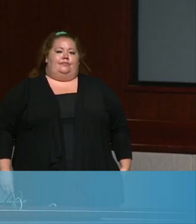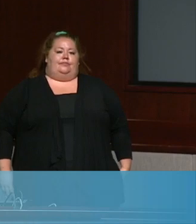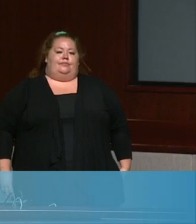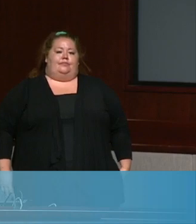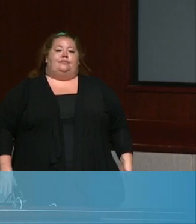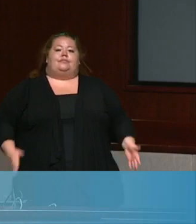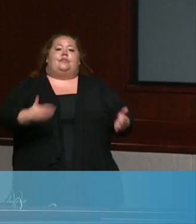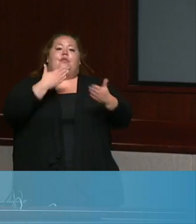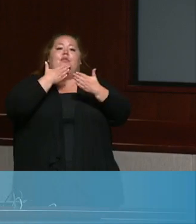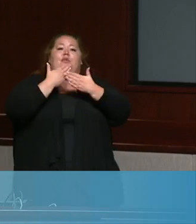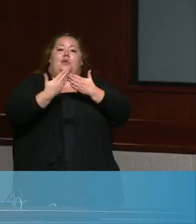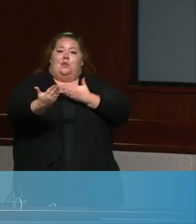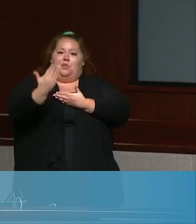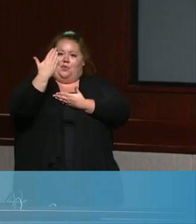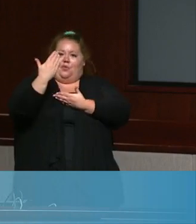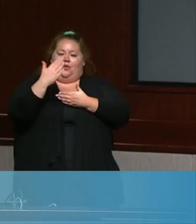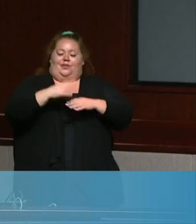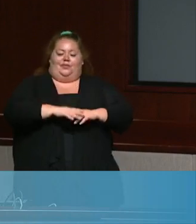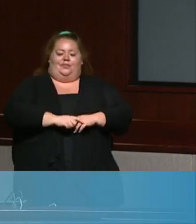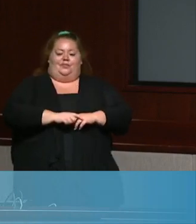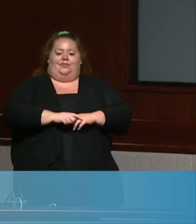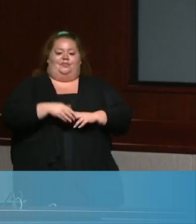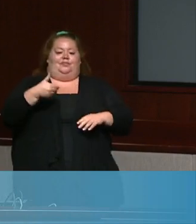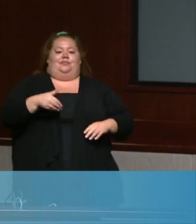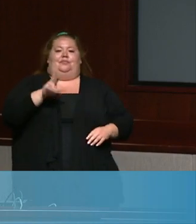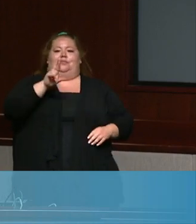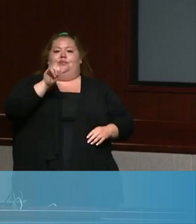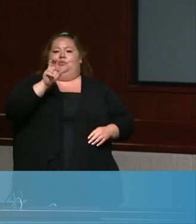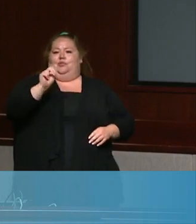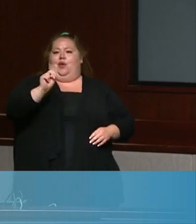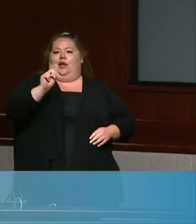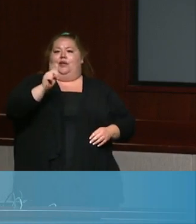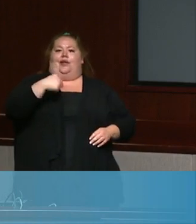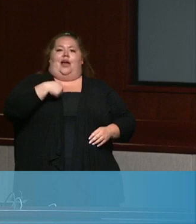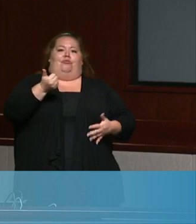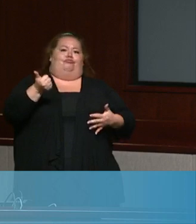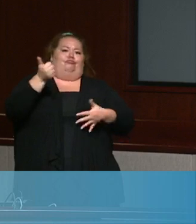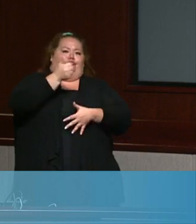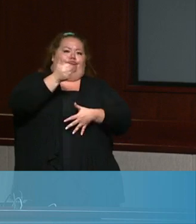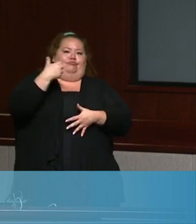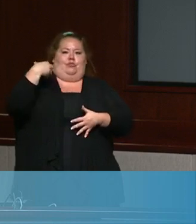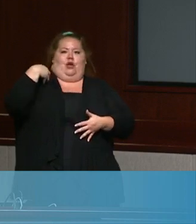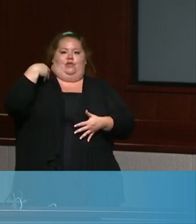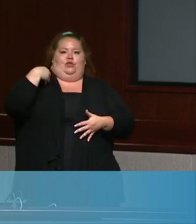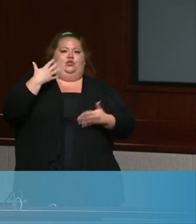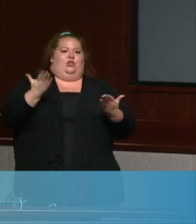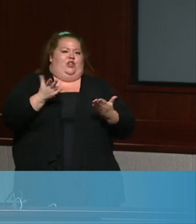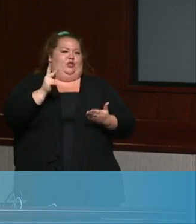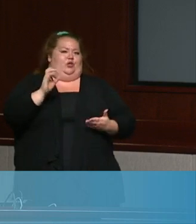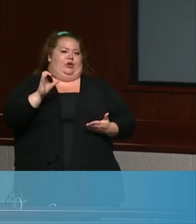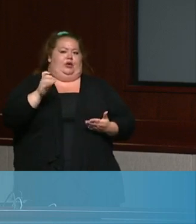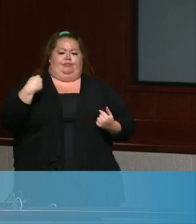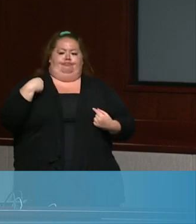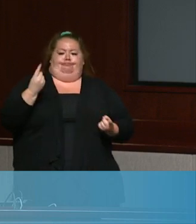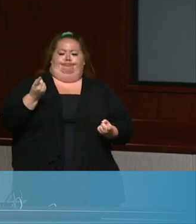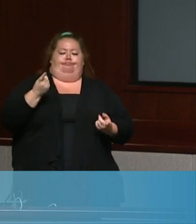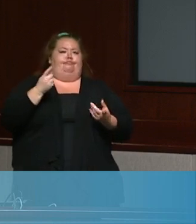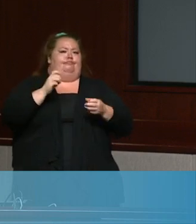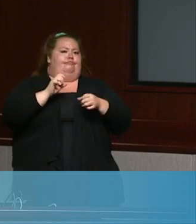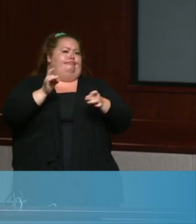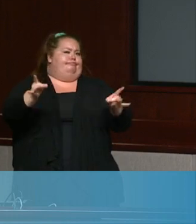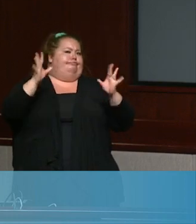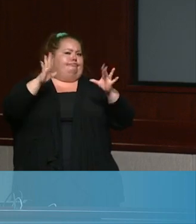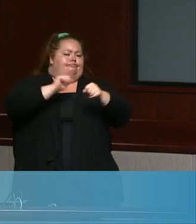Good morning, everybody. I'm Ryan Alsop, the Chief Administrative Officer for Kern County. Since the beginning of the pandemic,